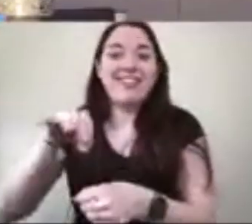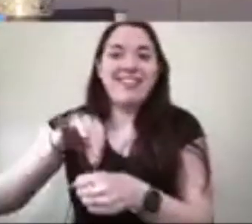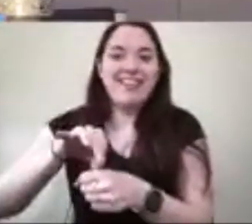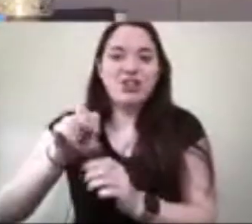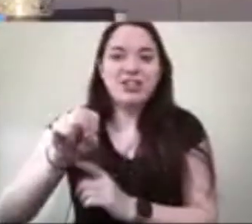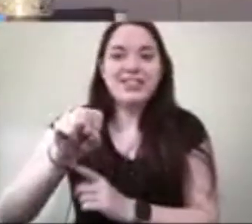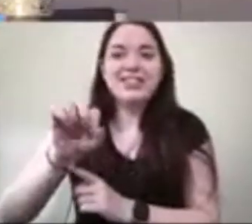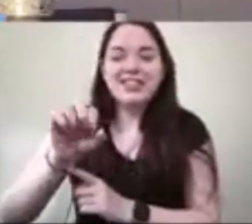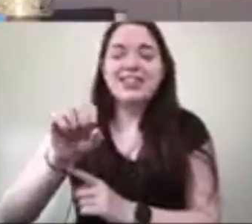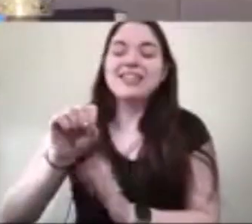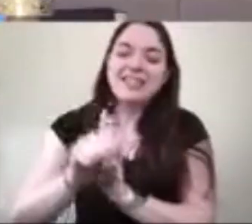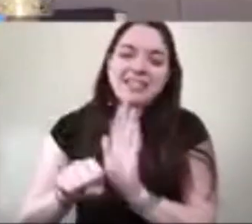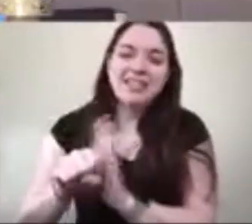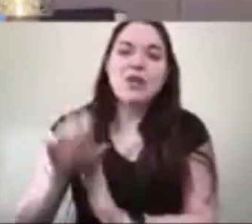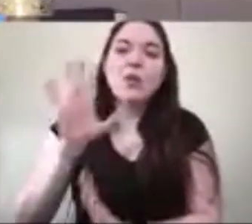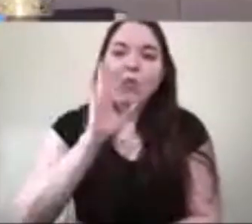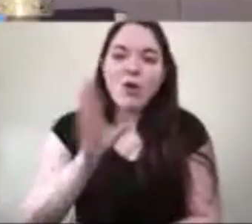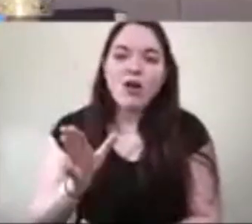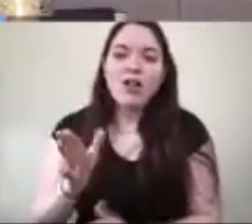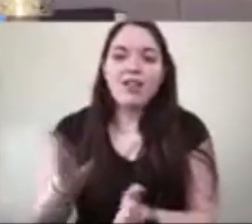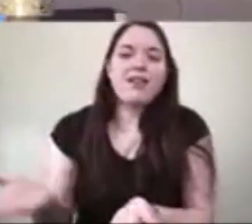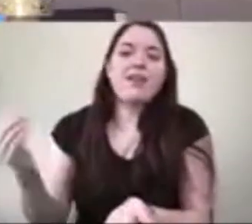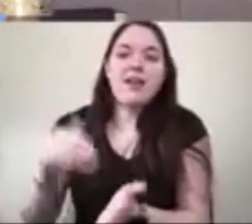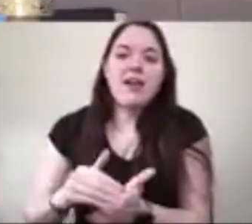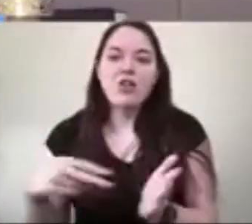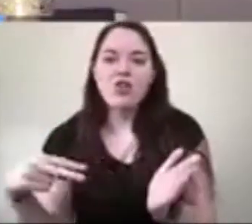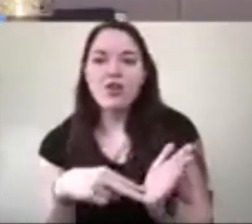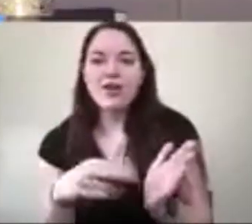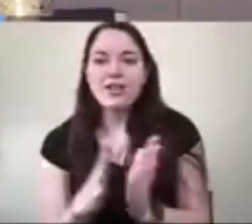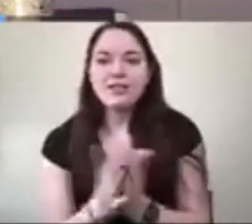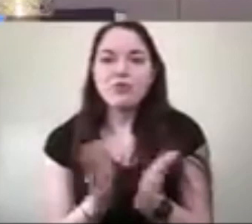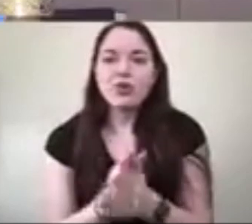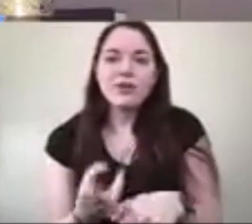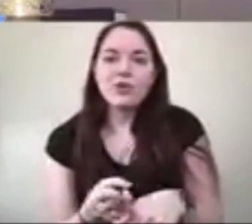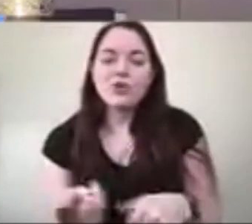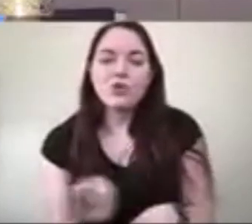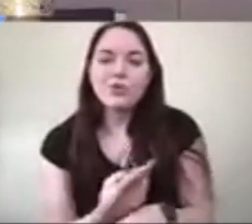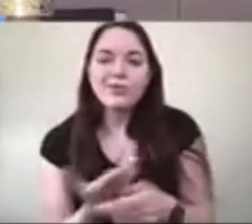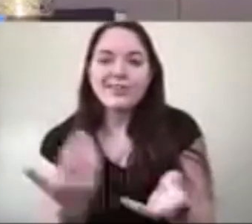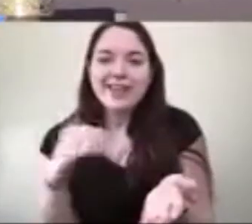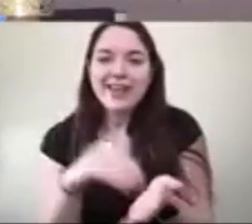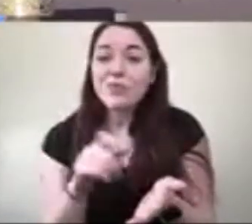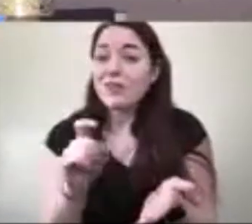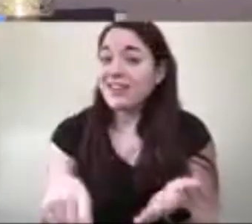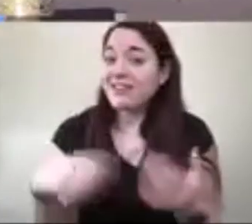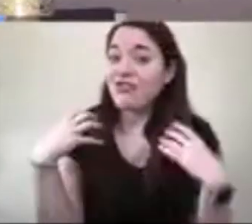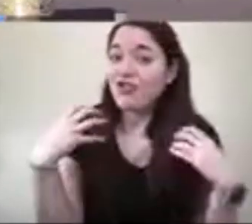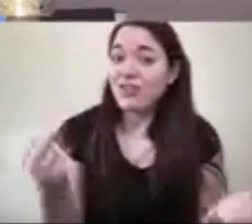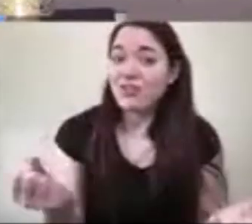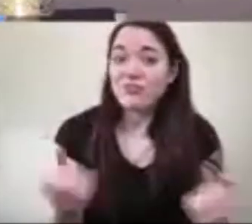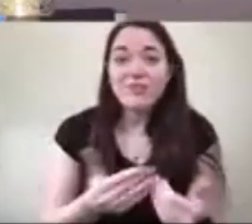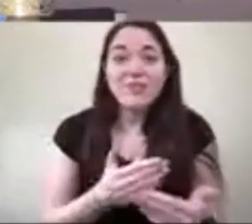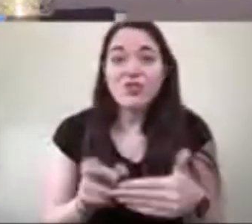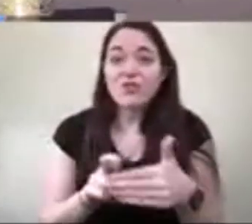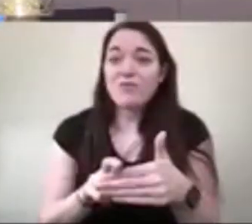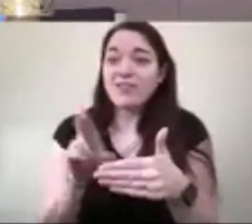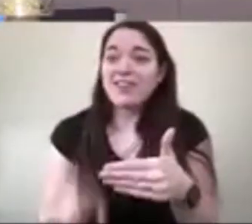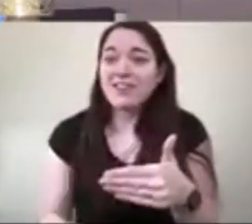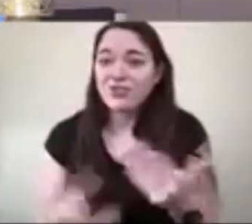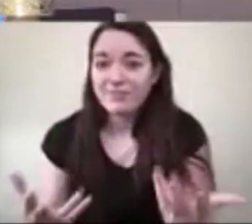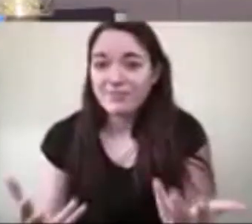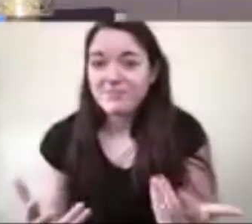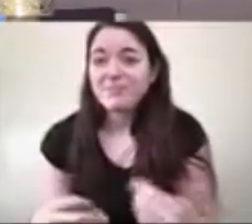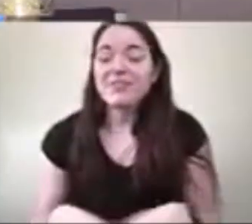faith heading into the election, whatever the outcome might be, and the outcomes might be in various